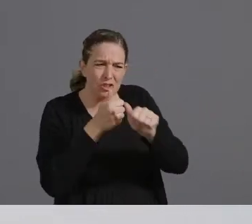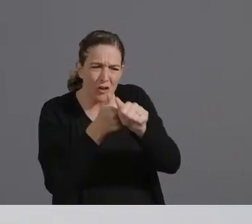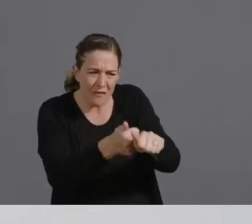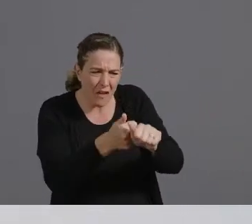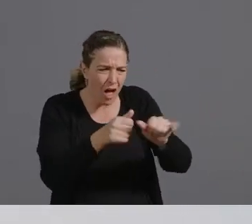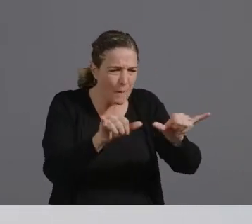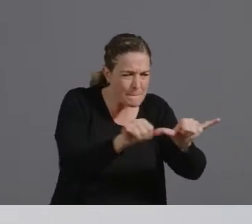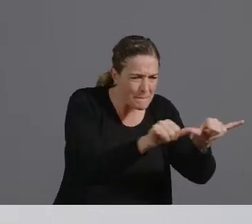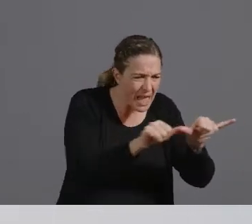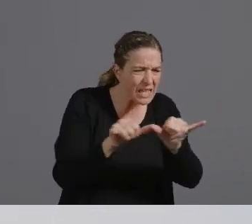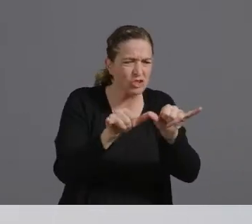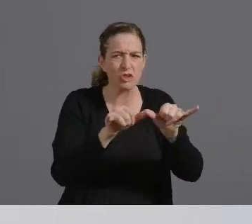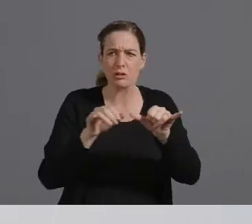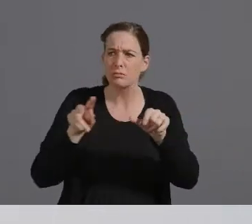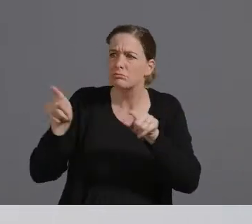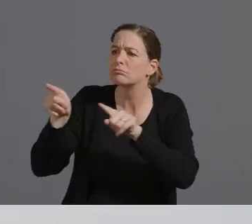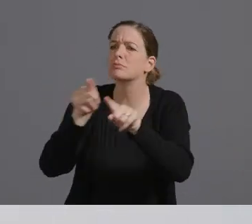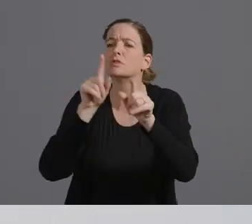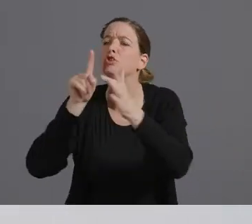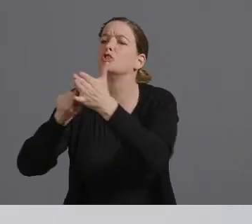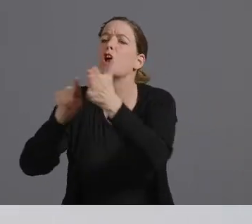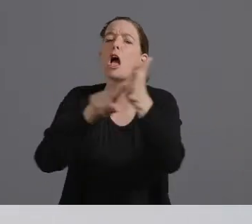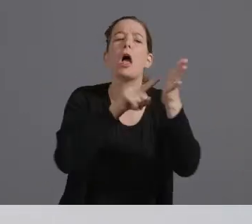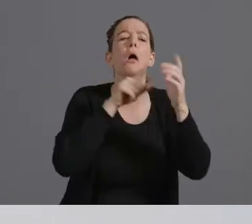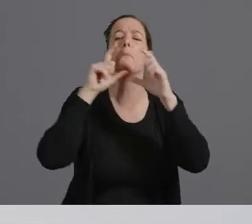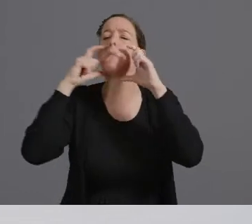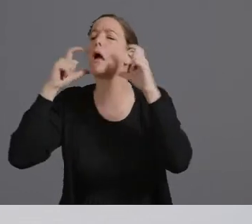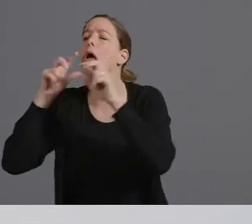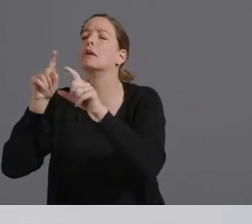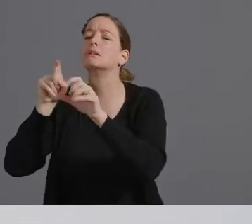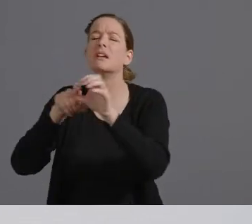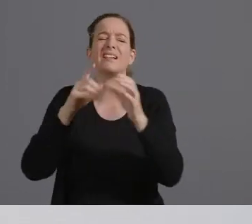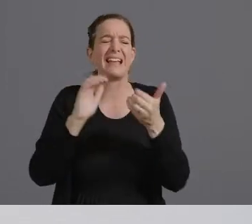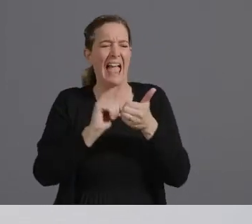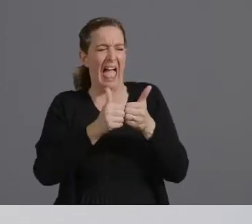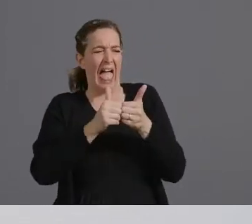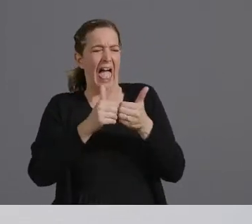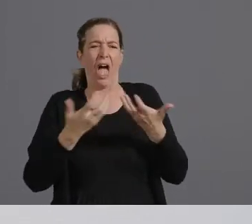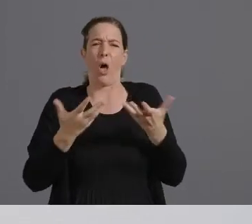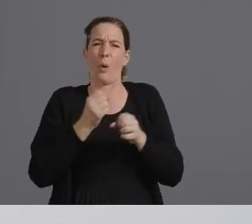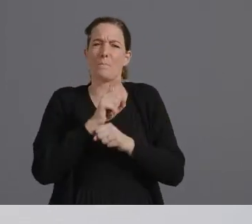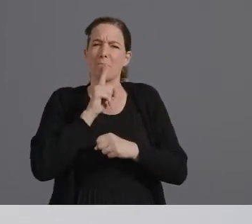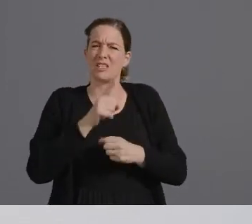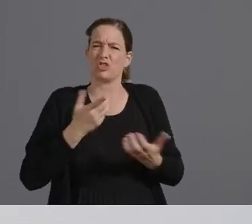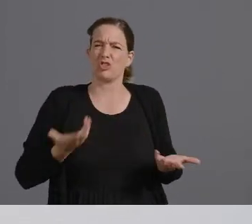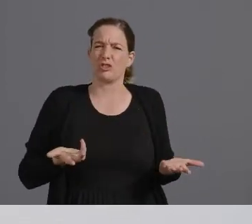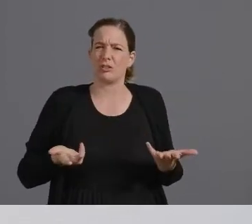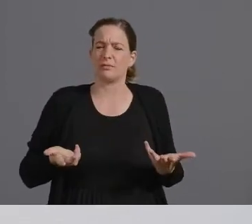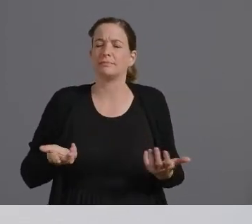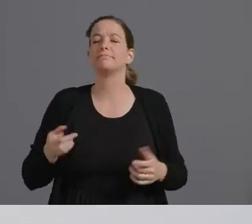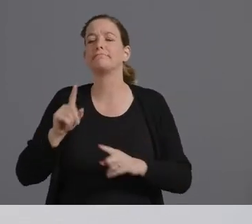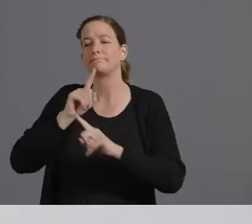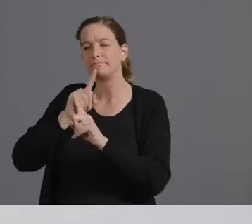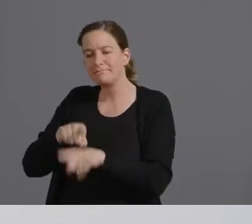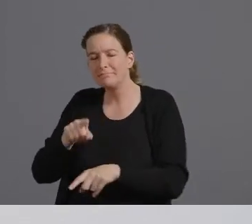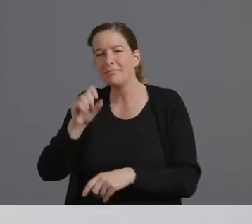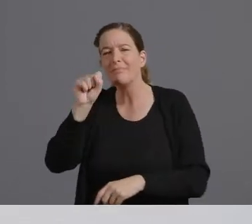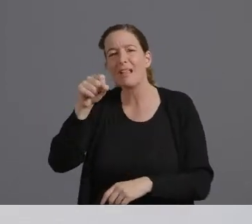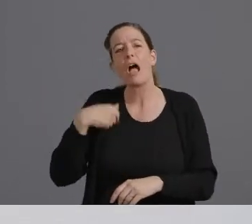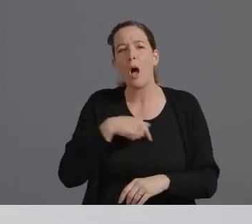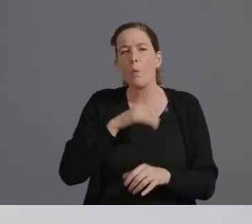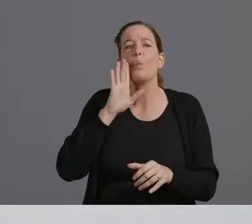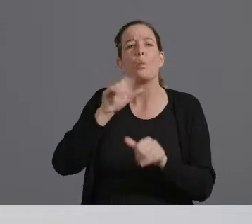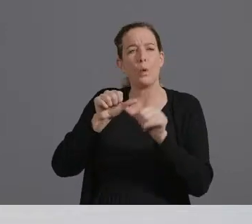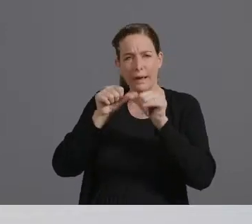calculated? Yeah, so we will still continue to do the enforcement, as well as any local jurisdictions or